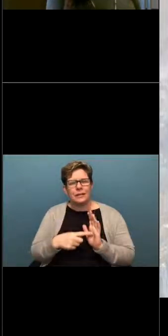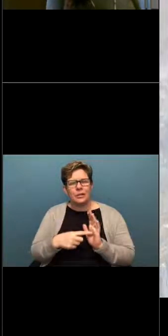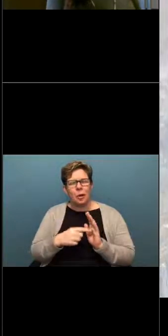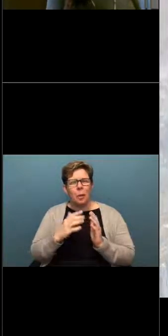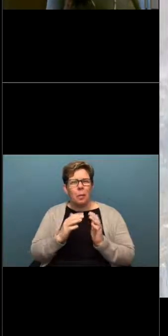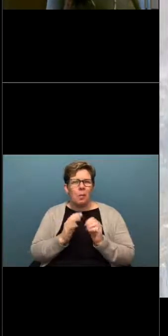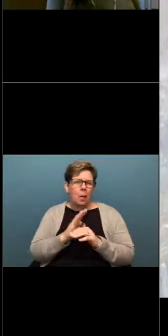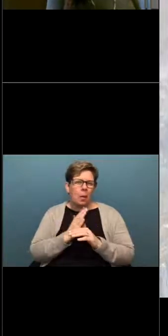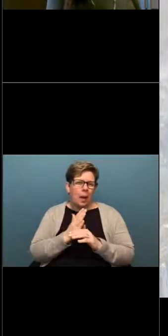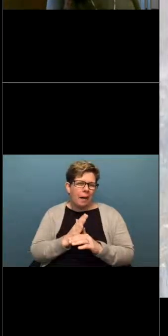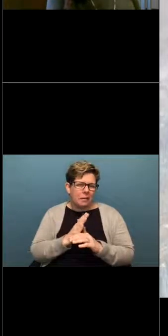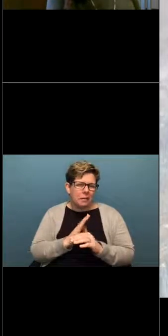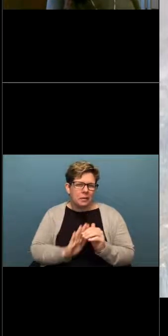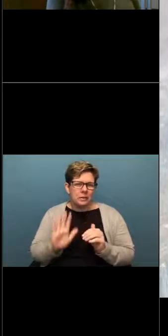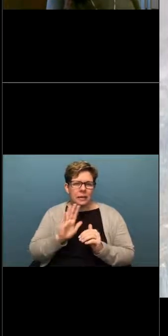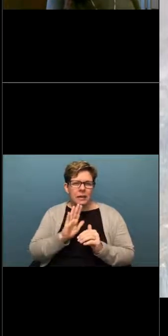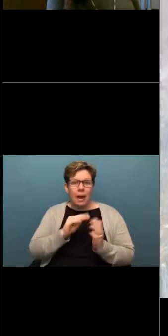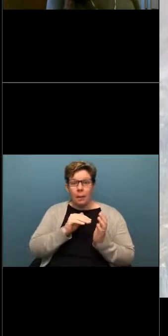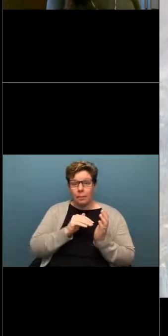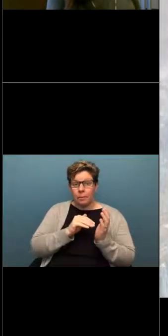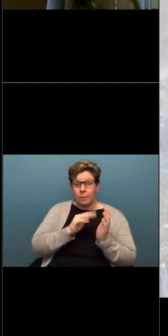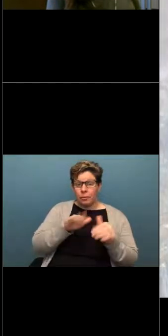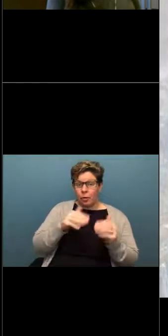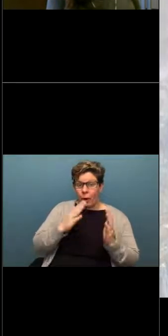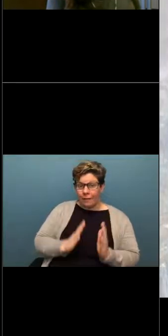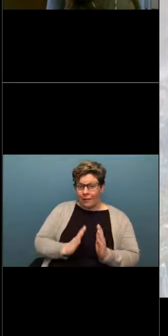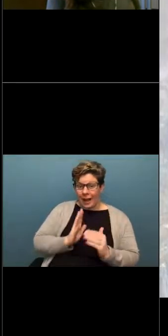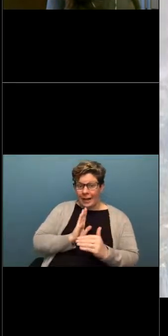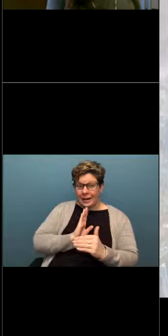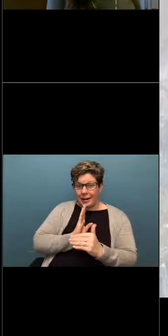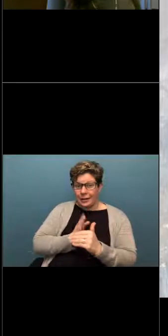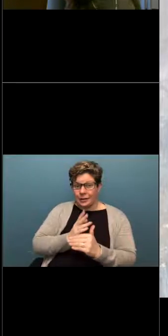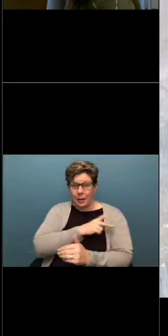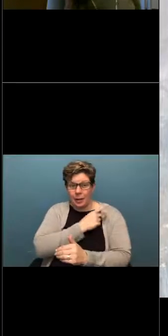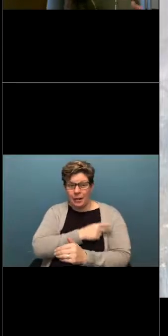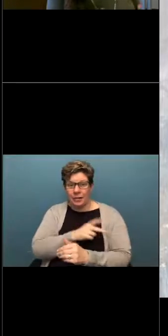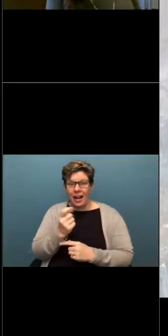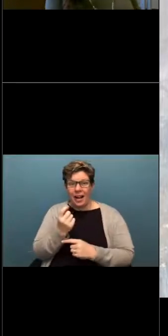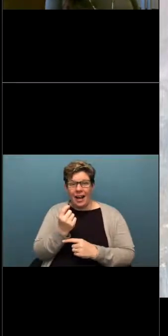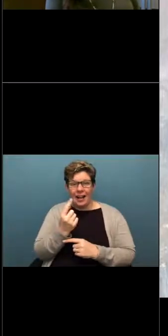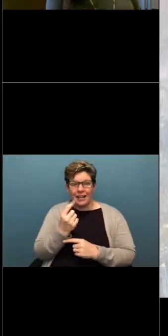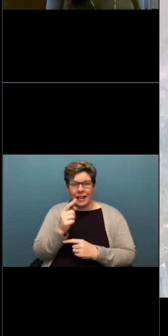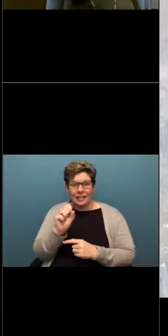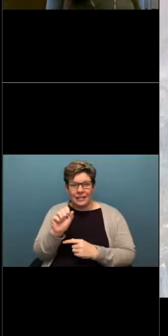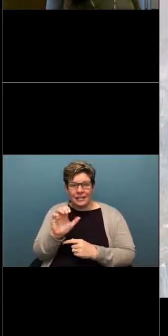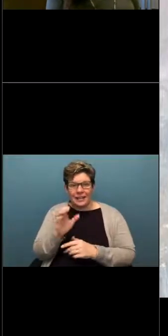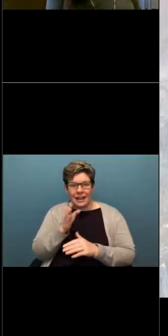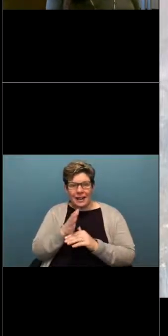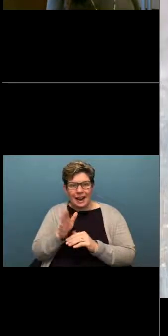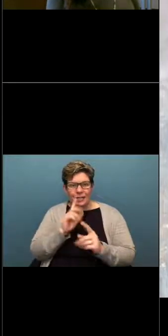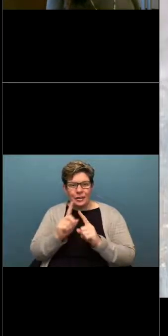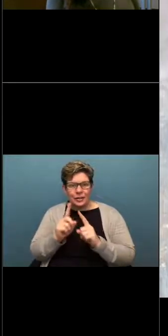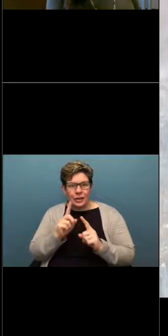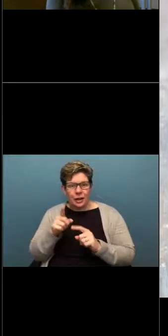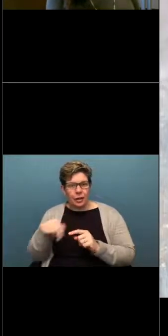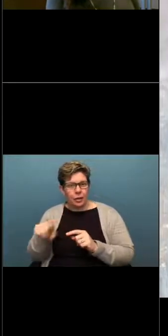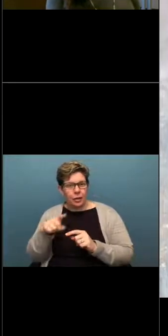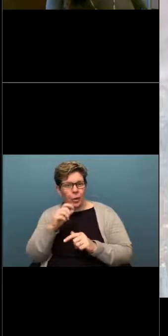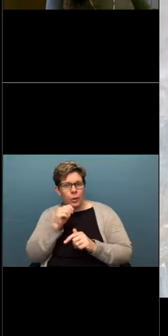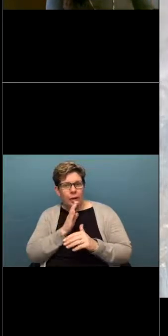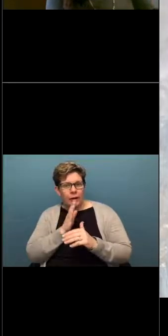average providers interrupt patients within 11 seconds of talking. And those that weren't interrupted were finished